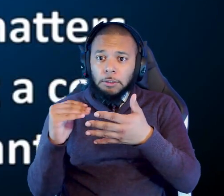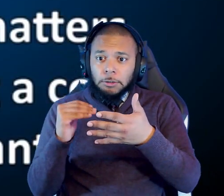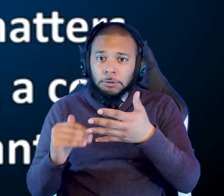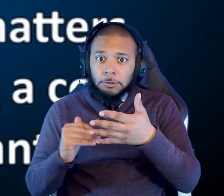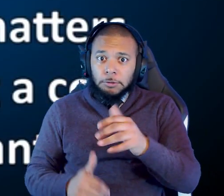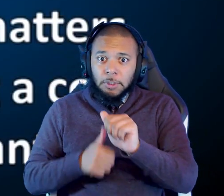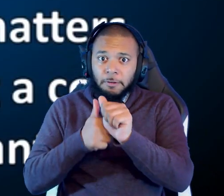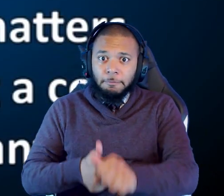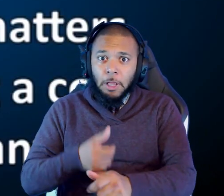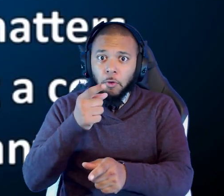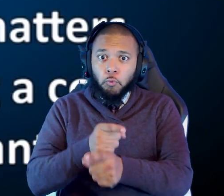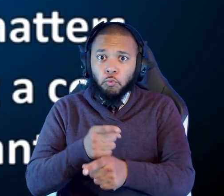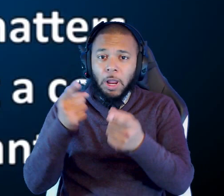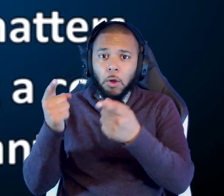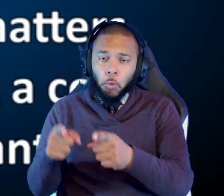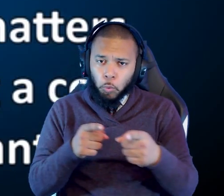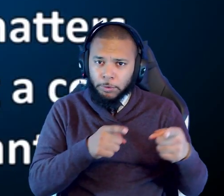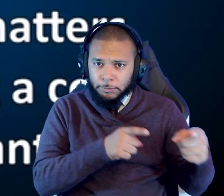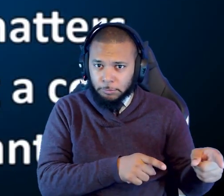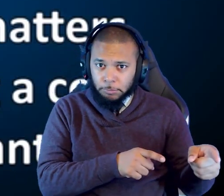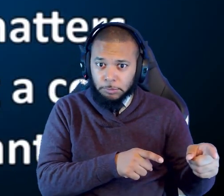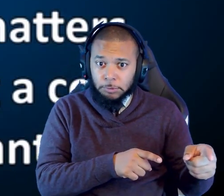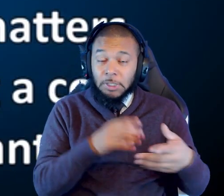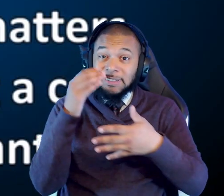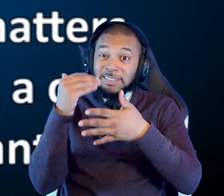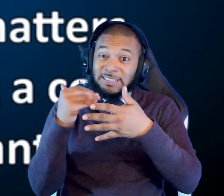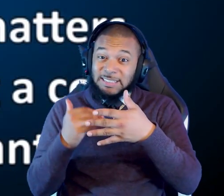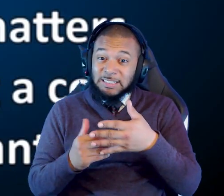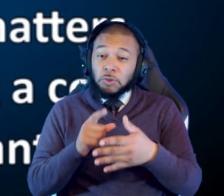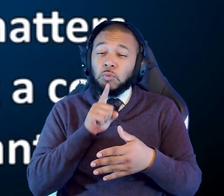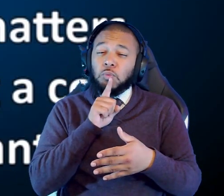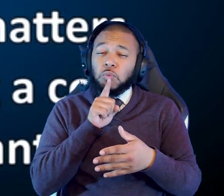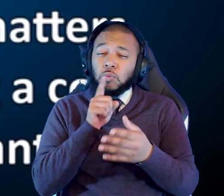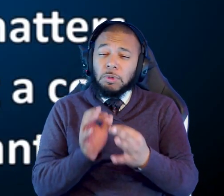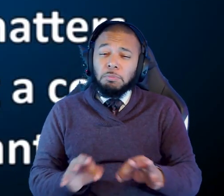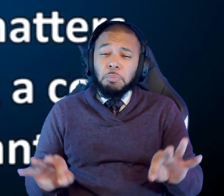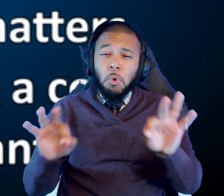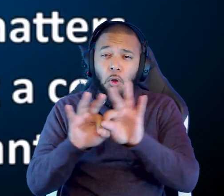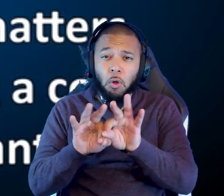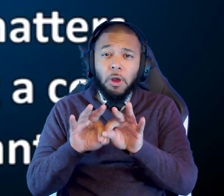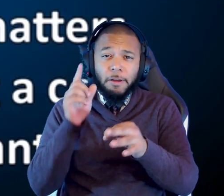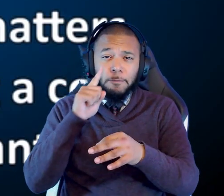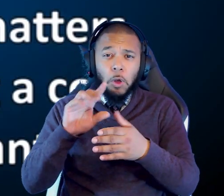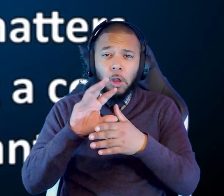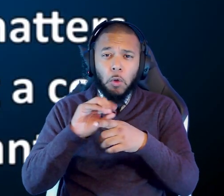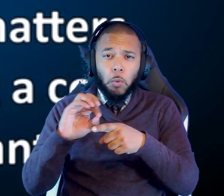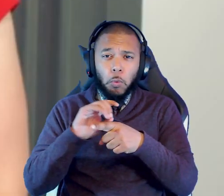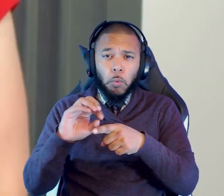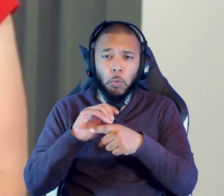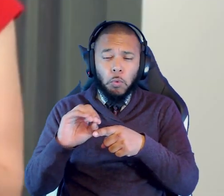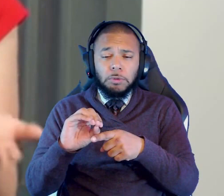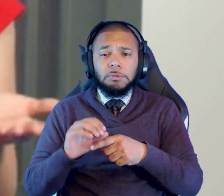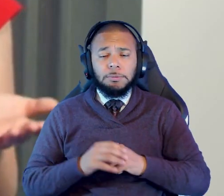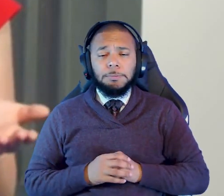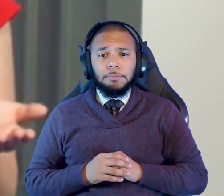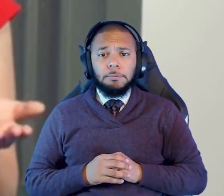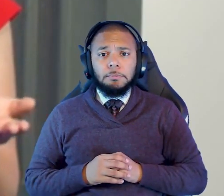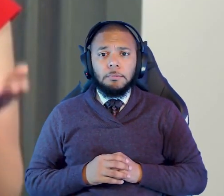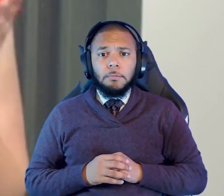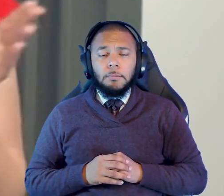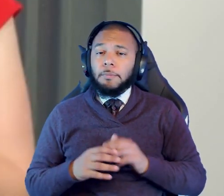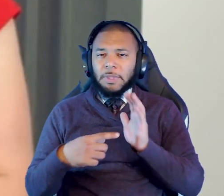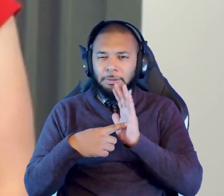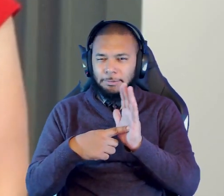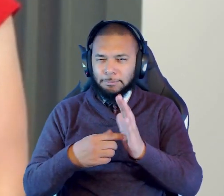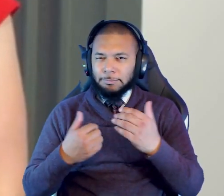correct order. The sequence of your commands really matters when you're writing a code. It's very important. So I have some examples